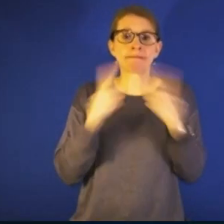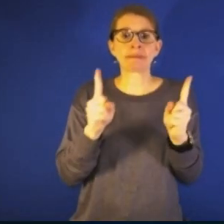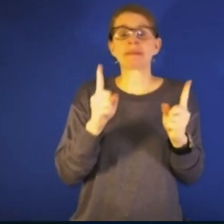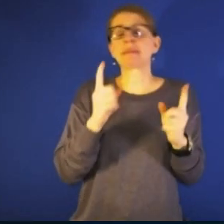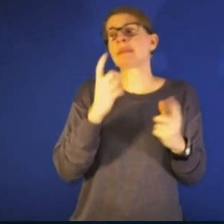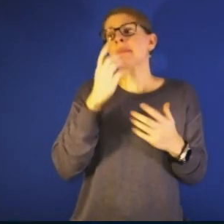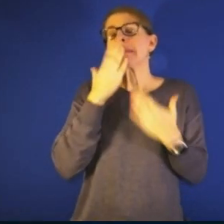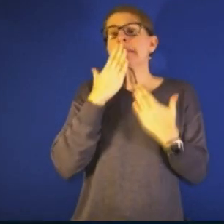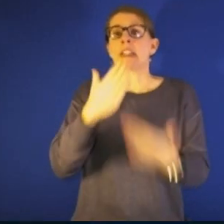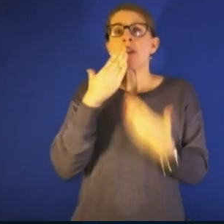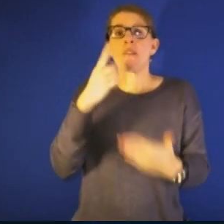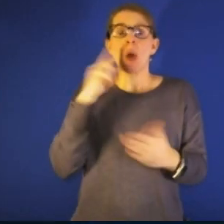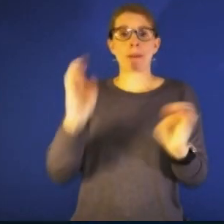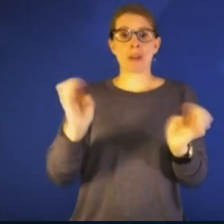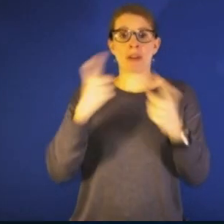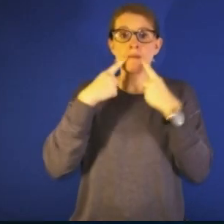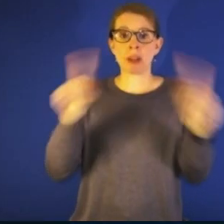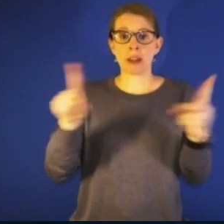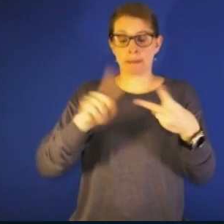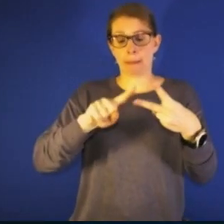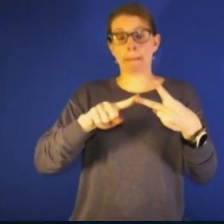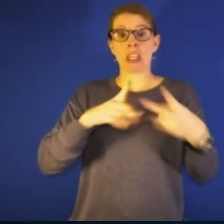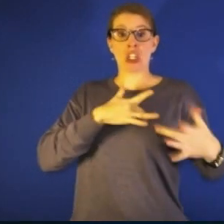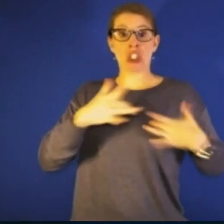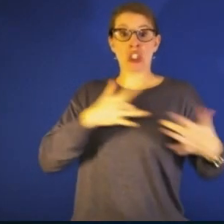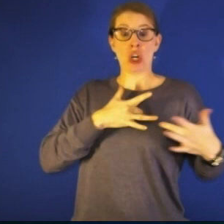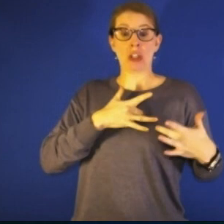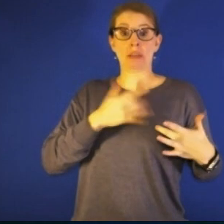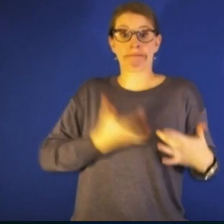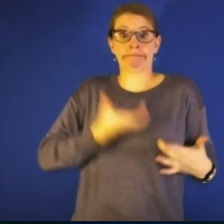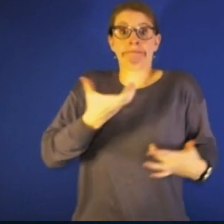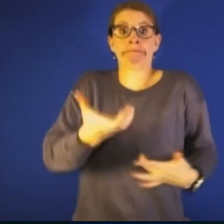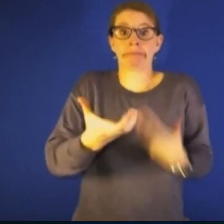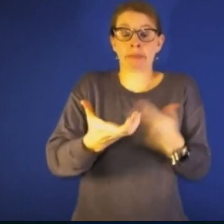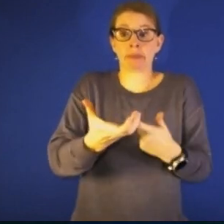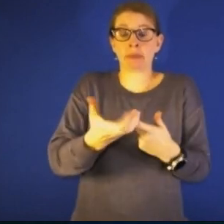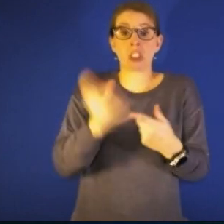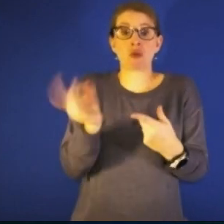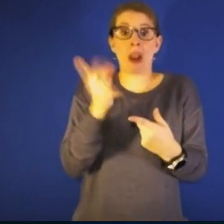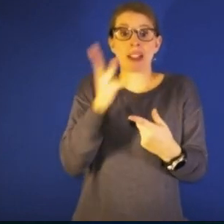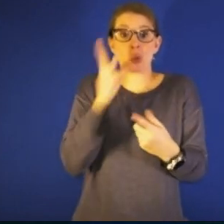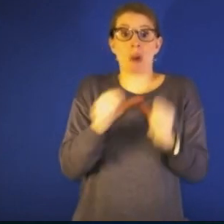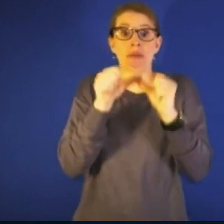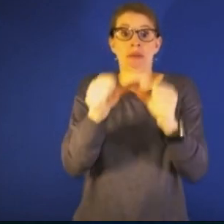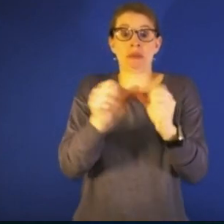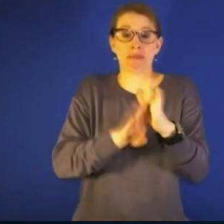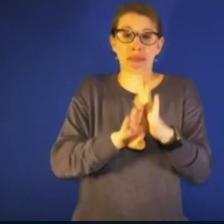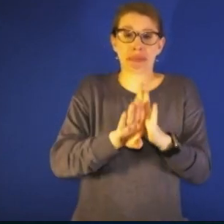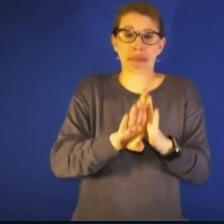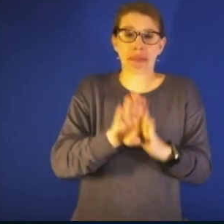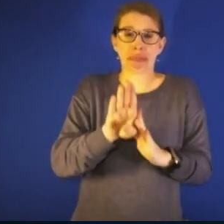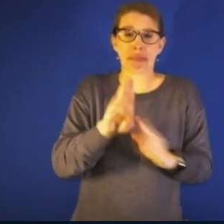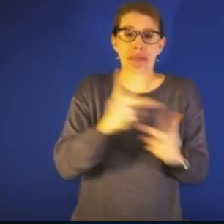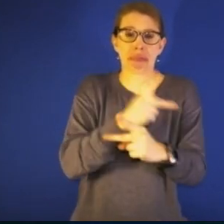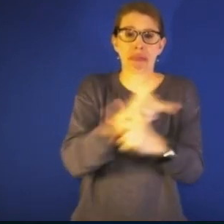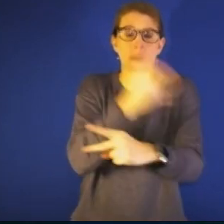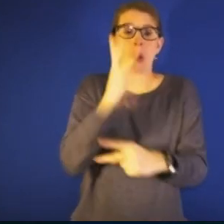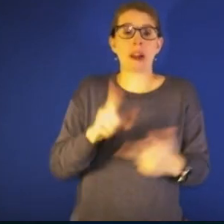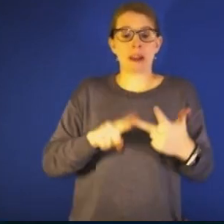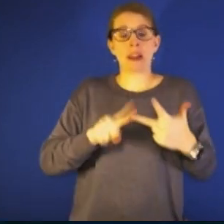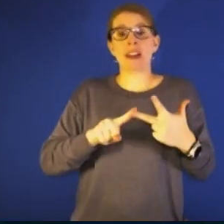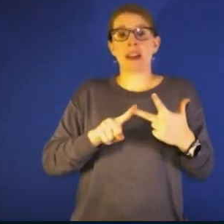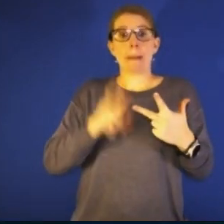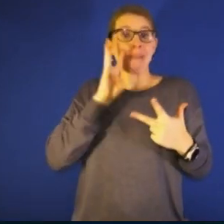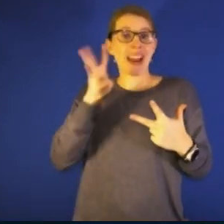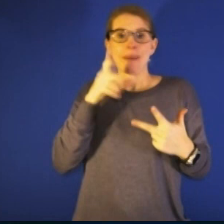declaration, B, expressed our concern that the crisis is going to continue to rise, and C, that this is not made up. And I